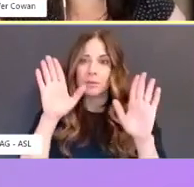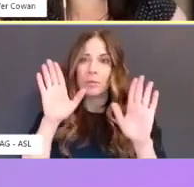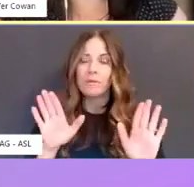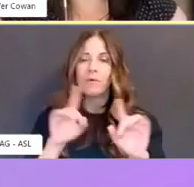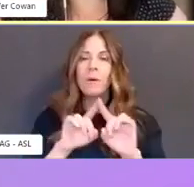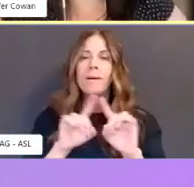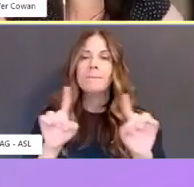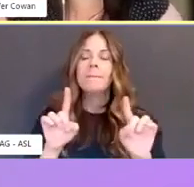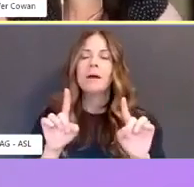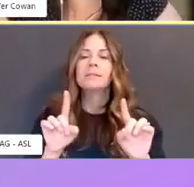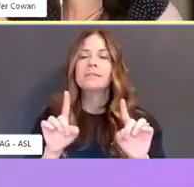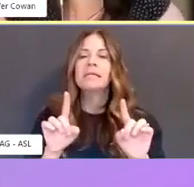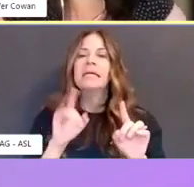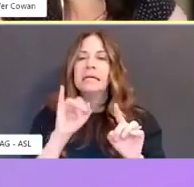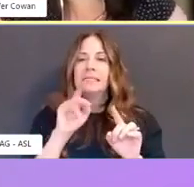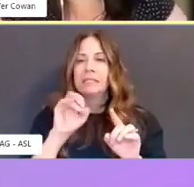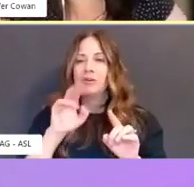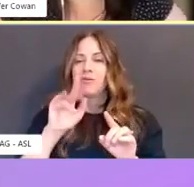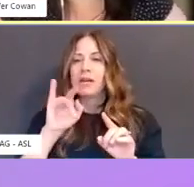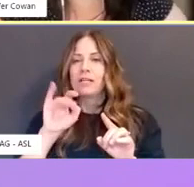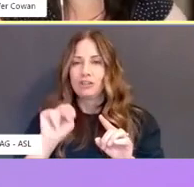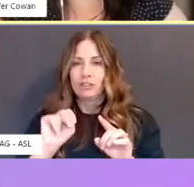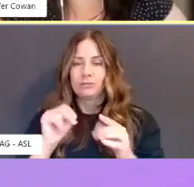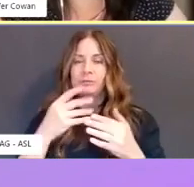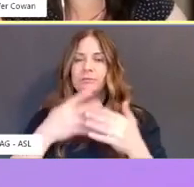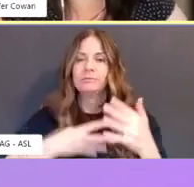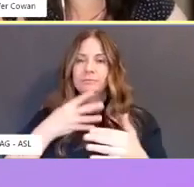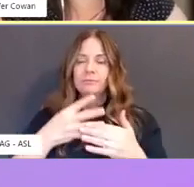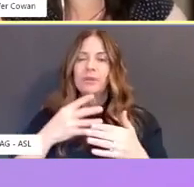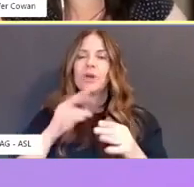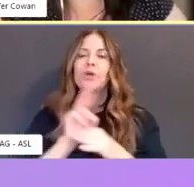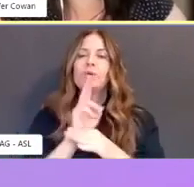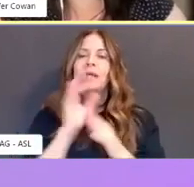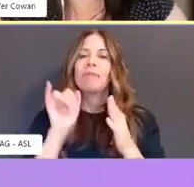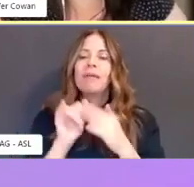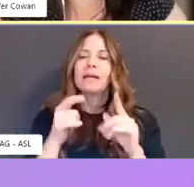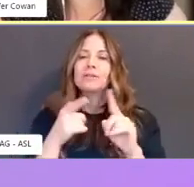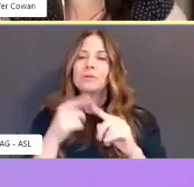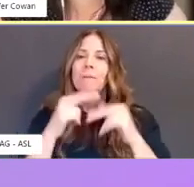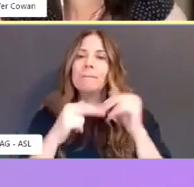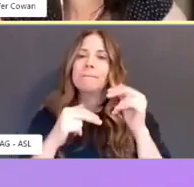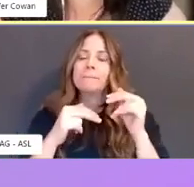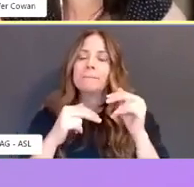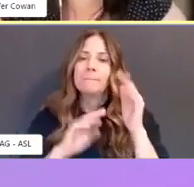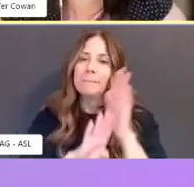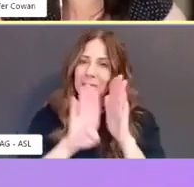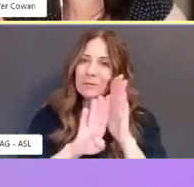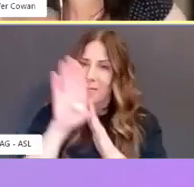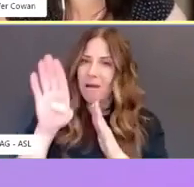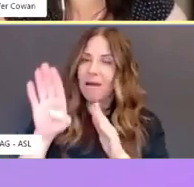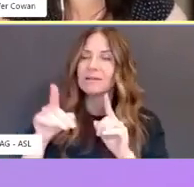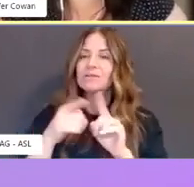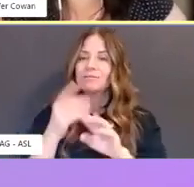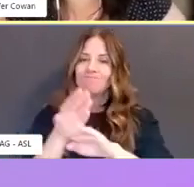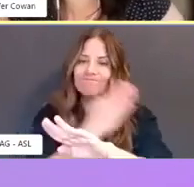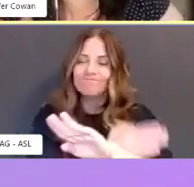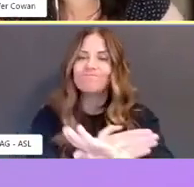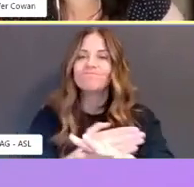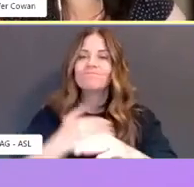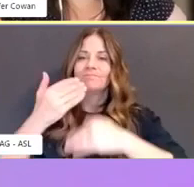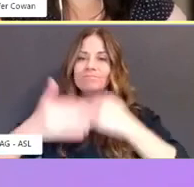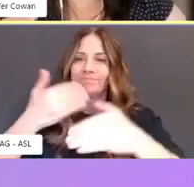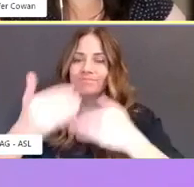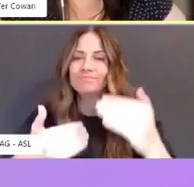but the key is iteration. So using that feedback as building blocks to keep going. So again,